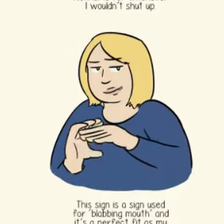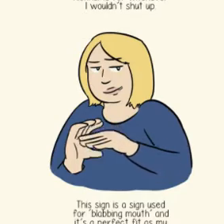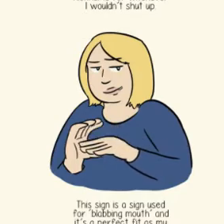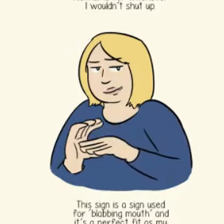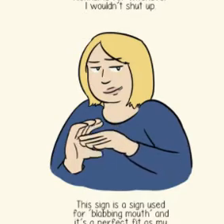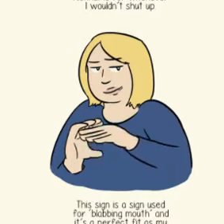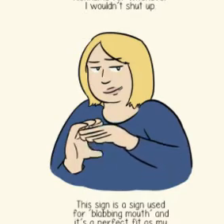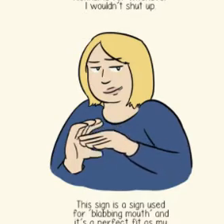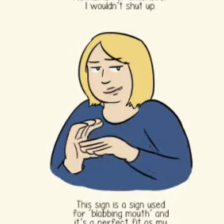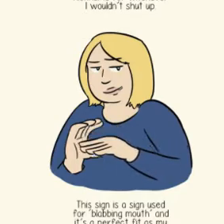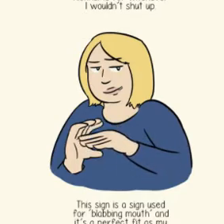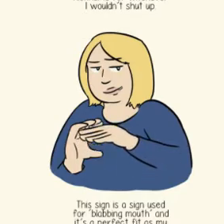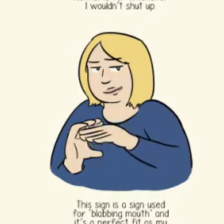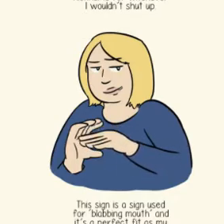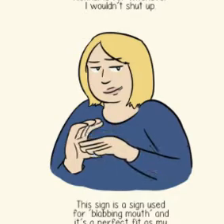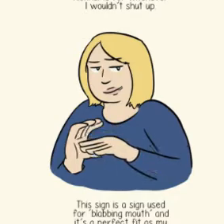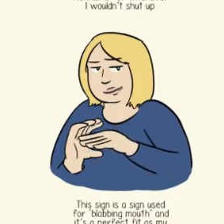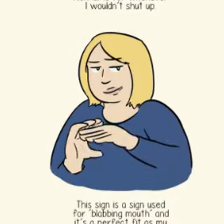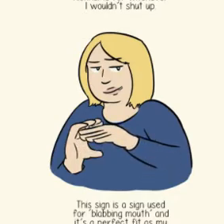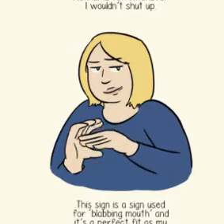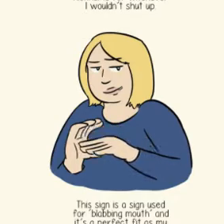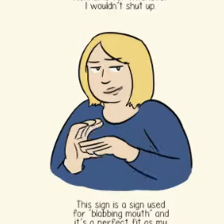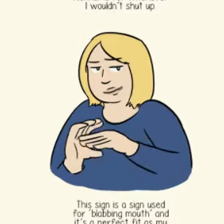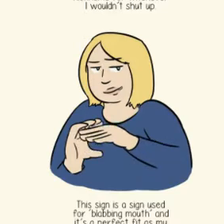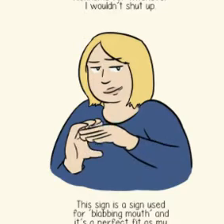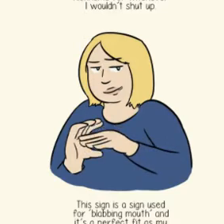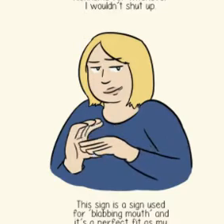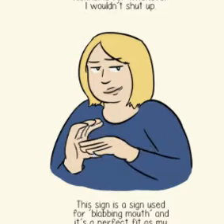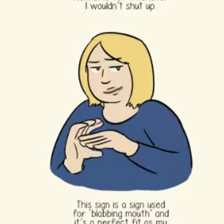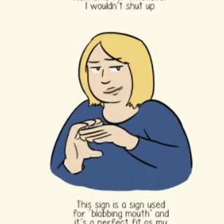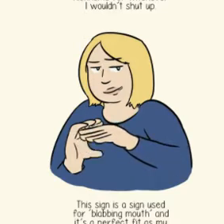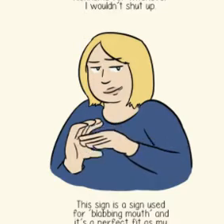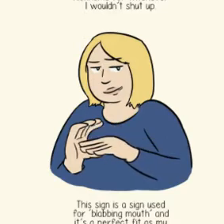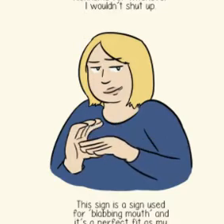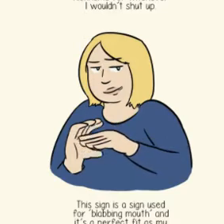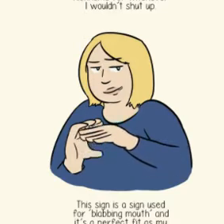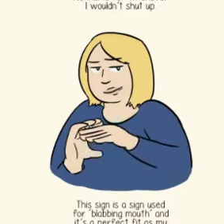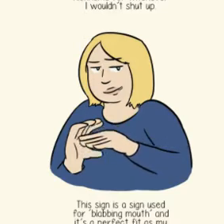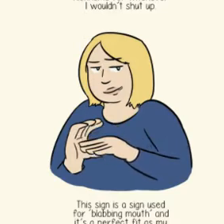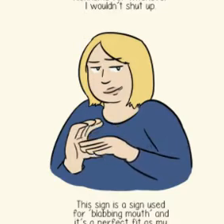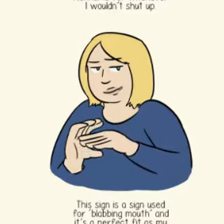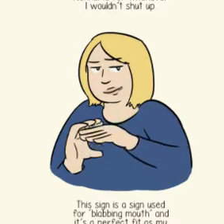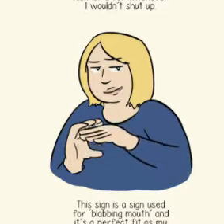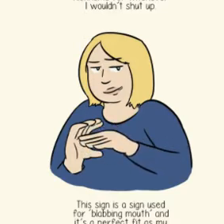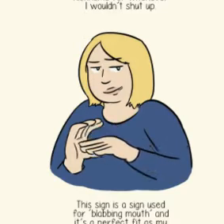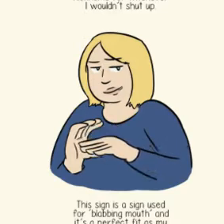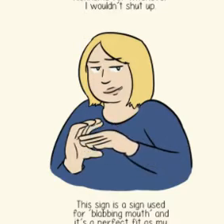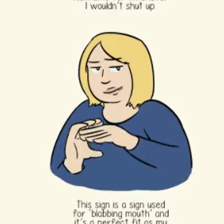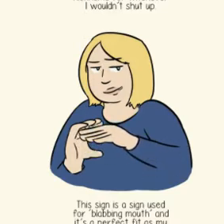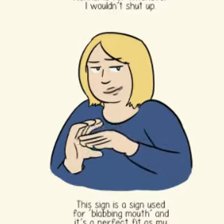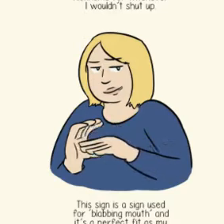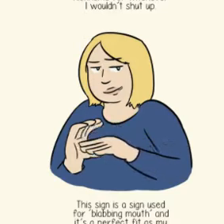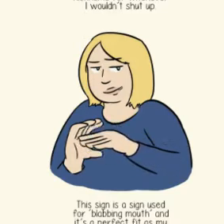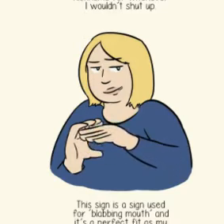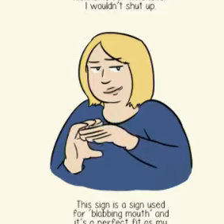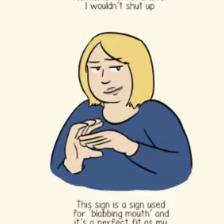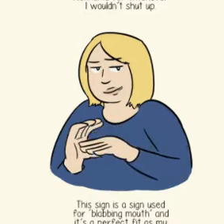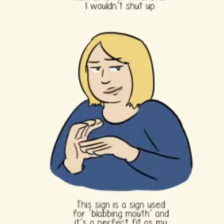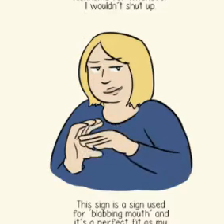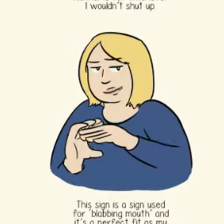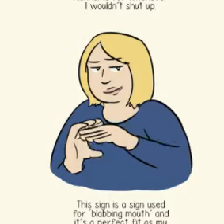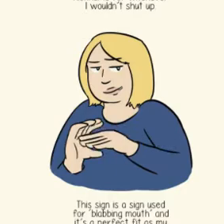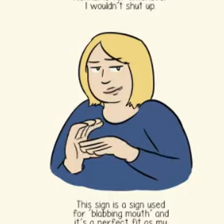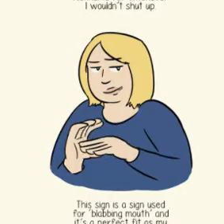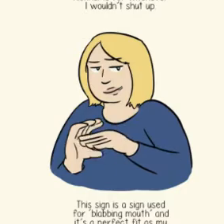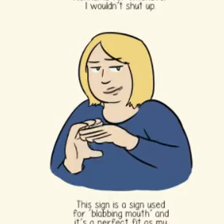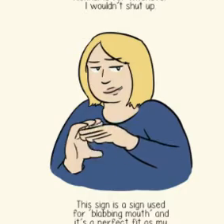say oh my name is and just like make up a sign your sign has to be earned by the community um and this is something to